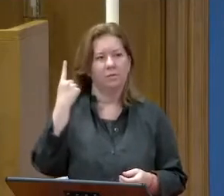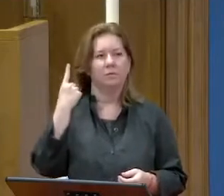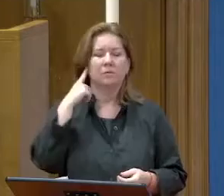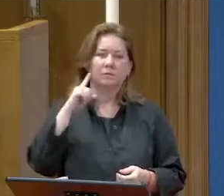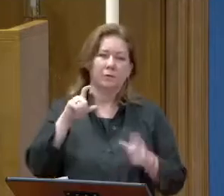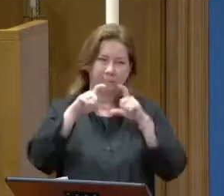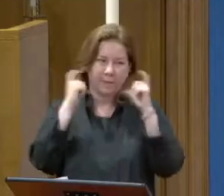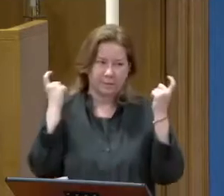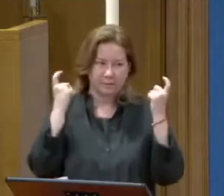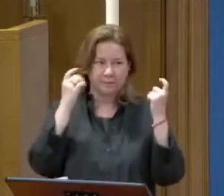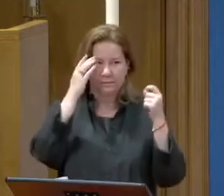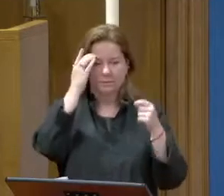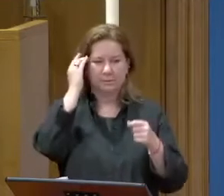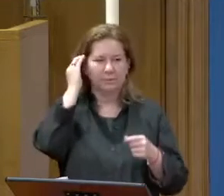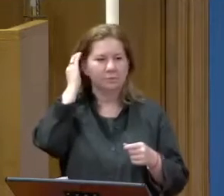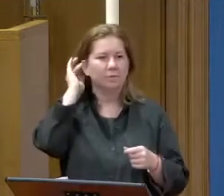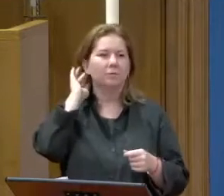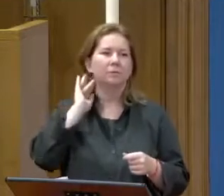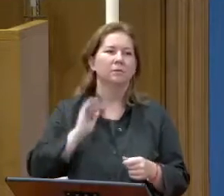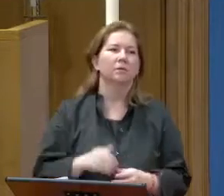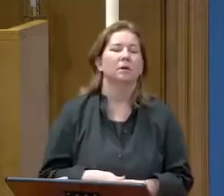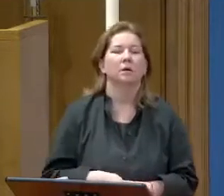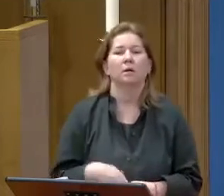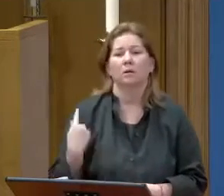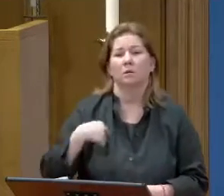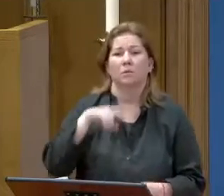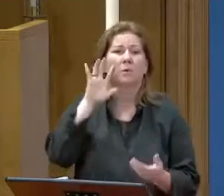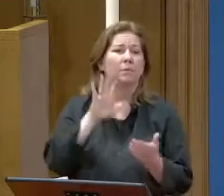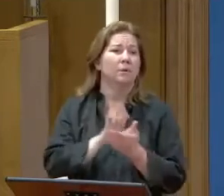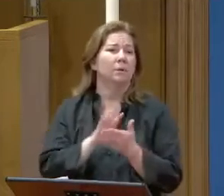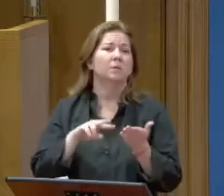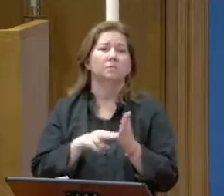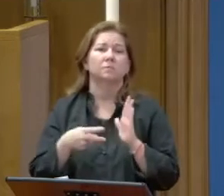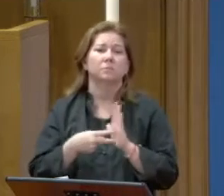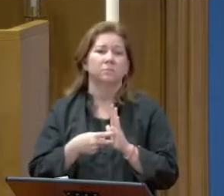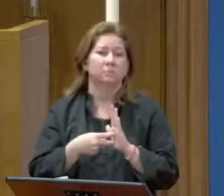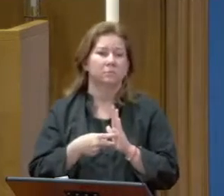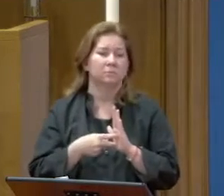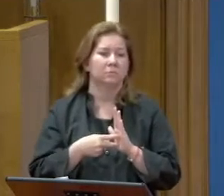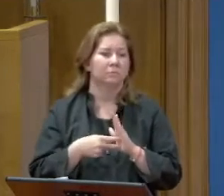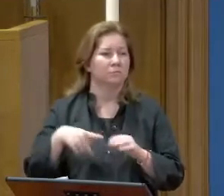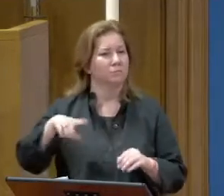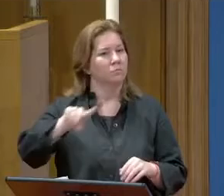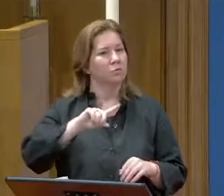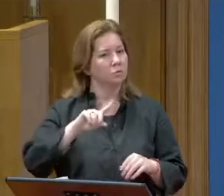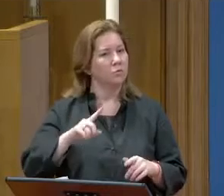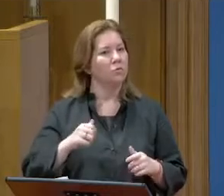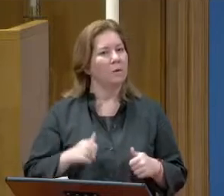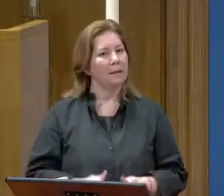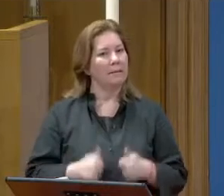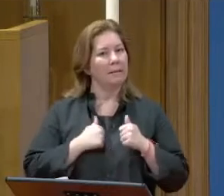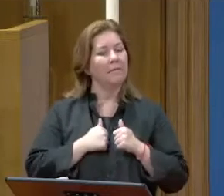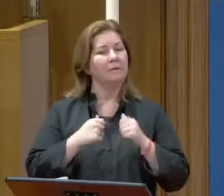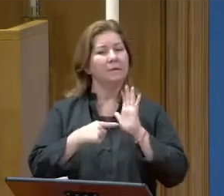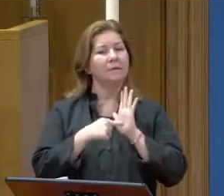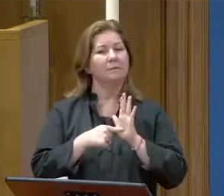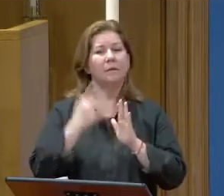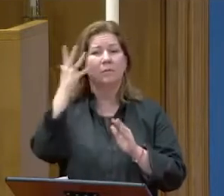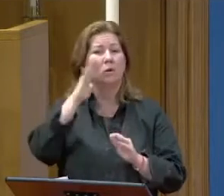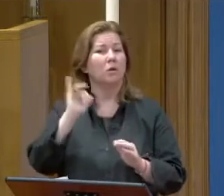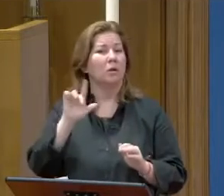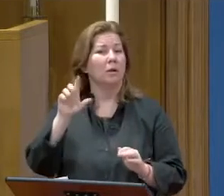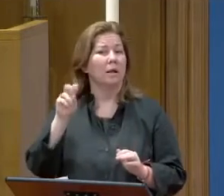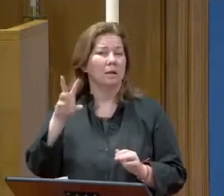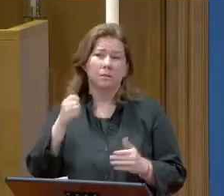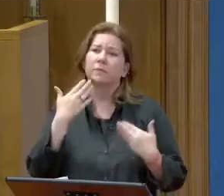wearing masks and the need to wear them in the church. And we believe that it just means that you are a living example of what love looks like. So thank